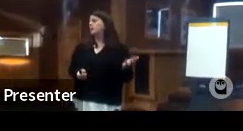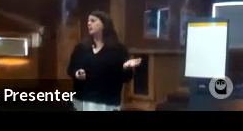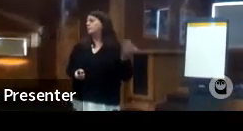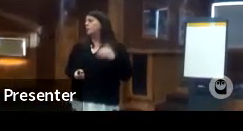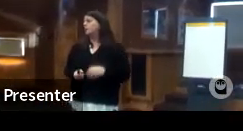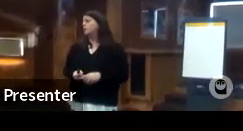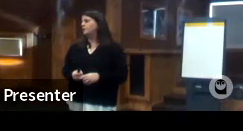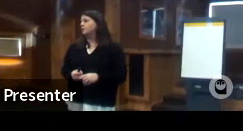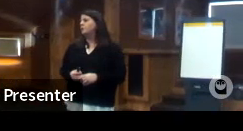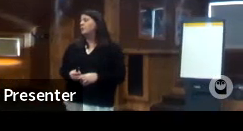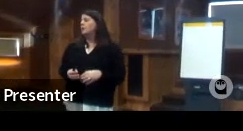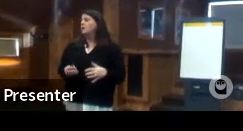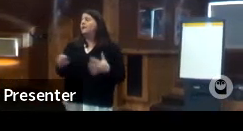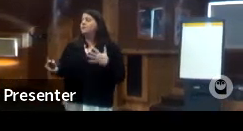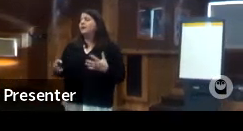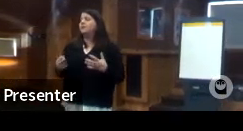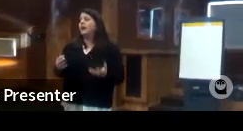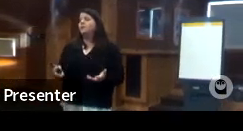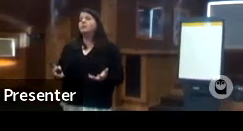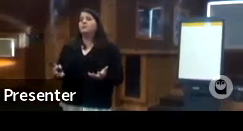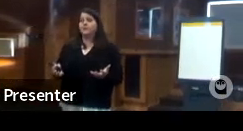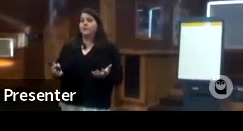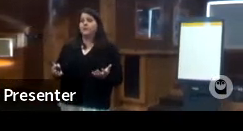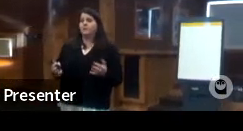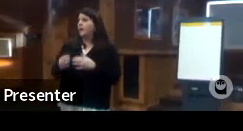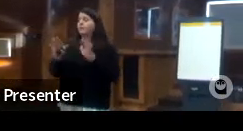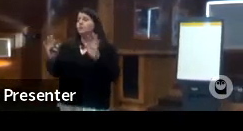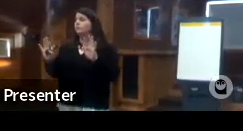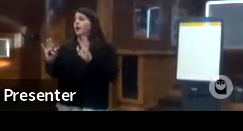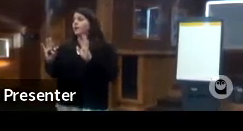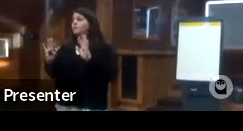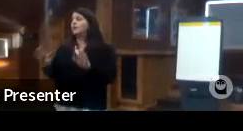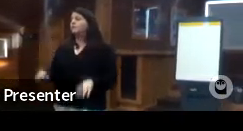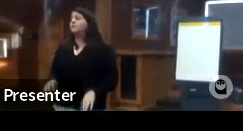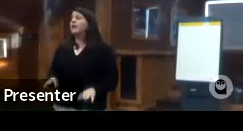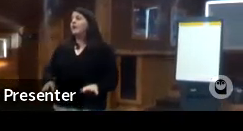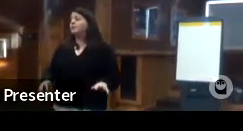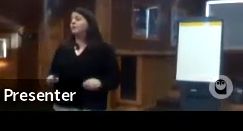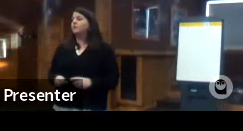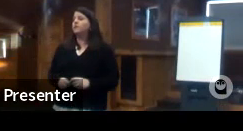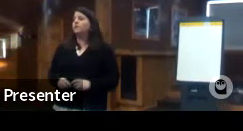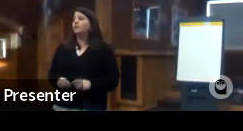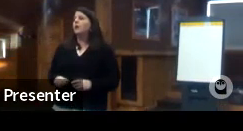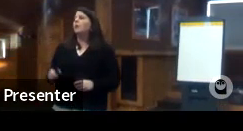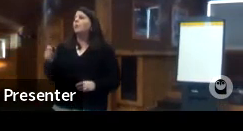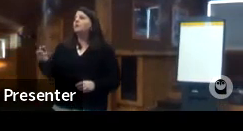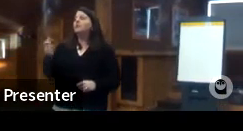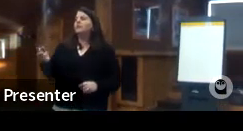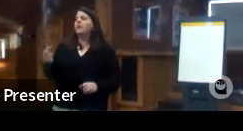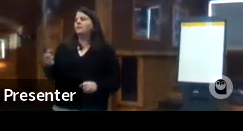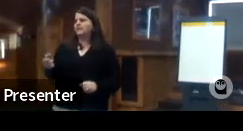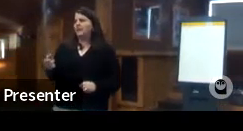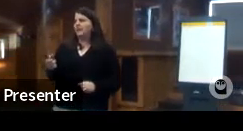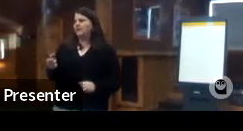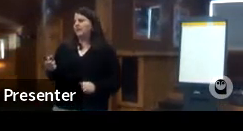on appeal if you get overturned. So you have to be careful and have those conversations. And I would tell you flat, ask your prosecutor, what